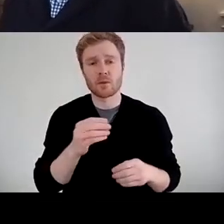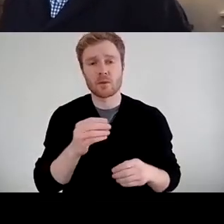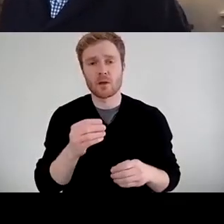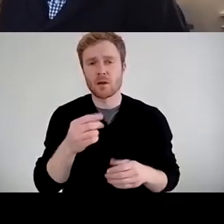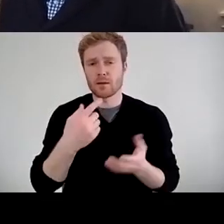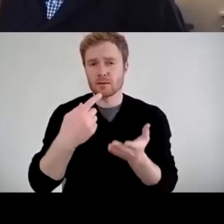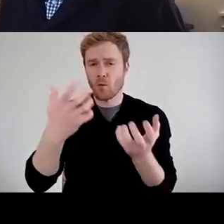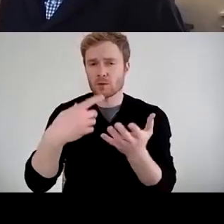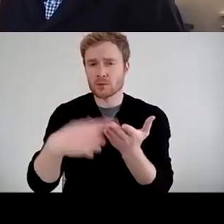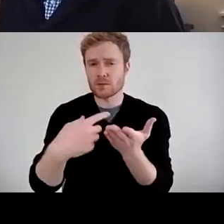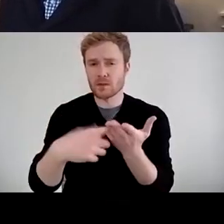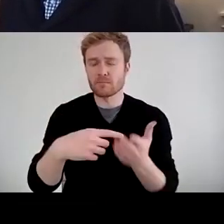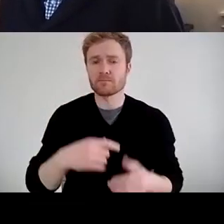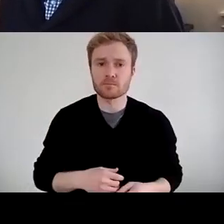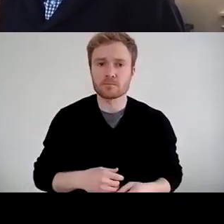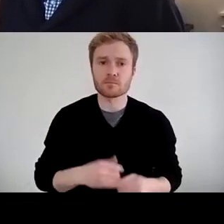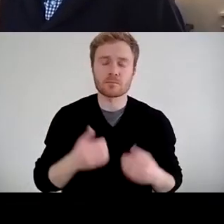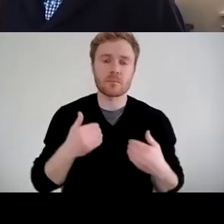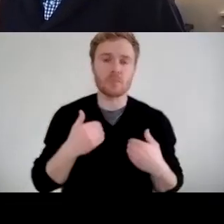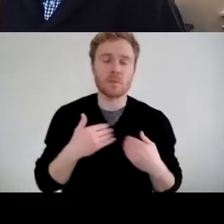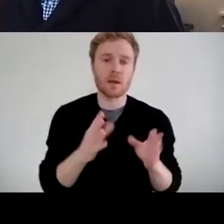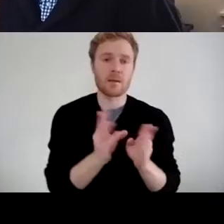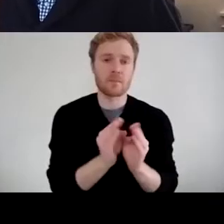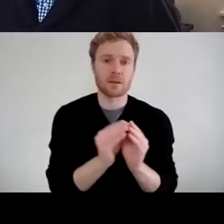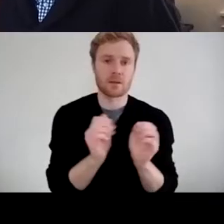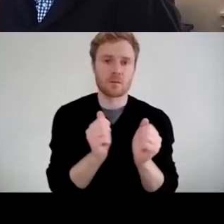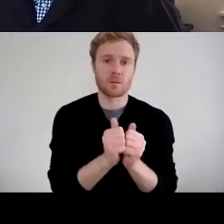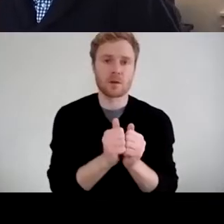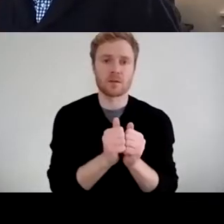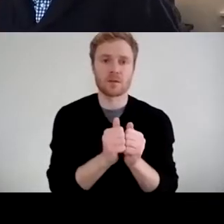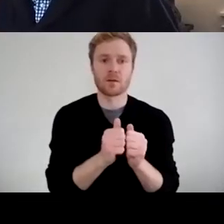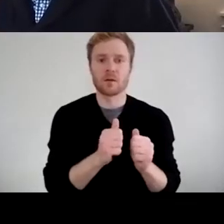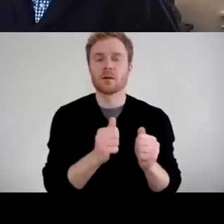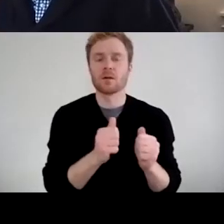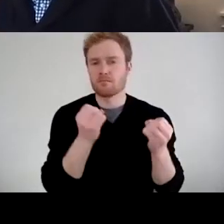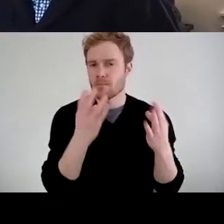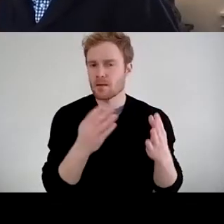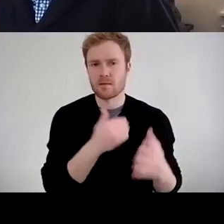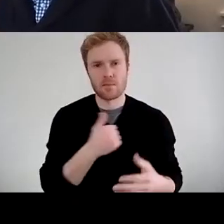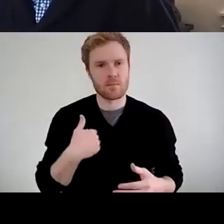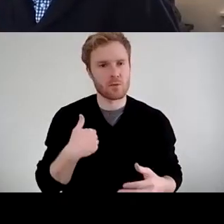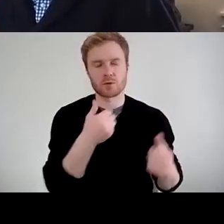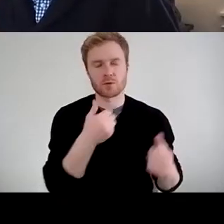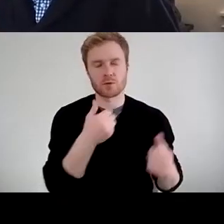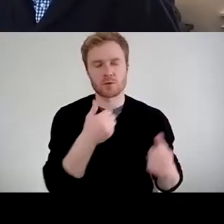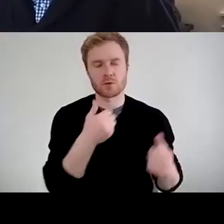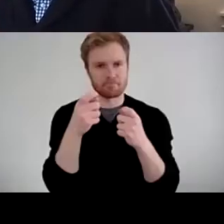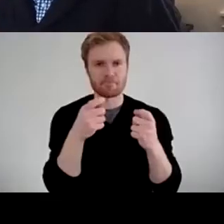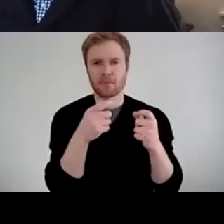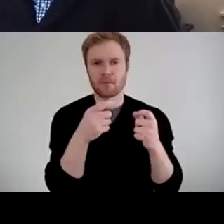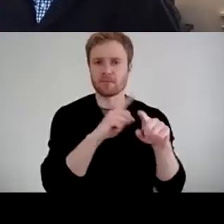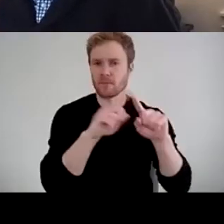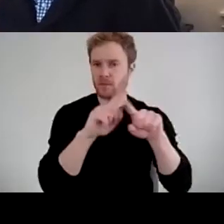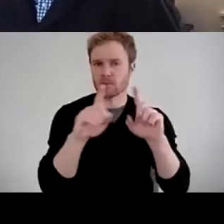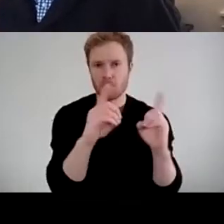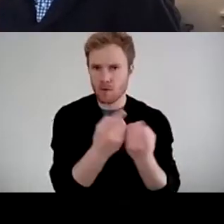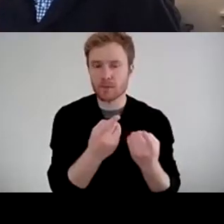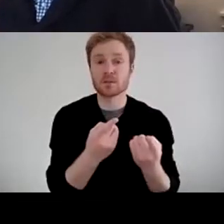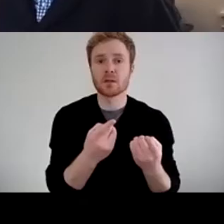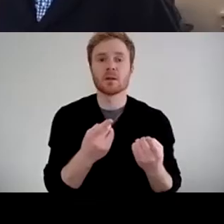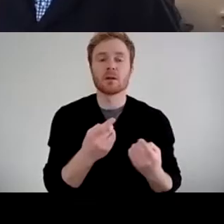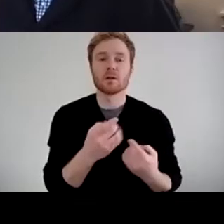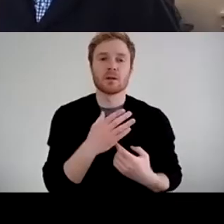$2,803,480 to the City Equipment Leasing Authority for the purchase and leasing of vehicles, equipment, and accessories for use by